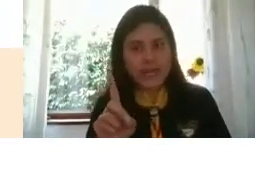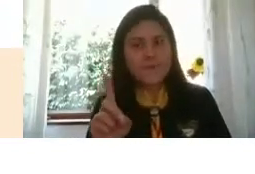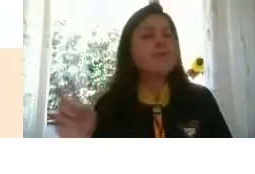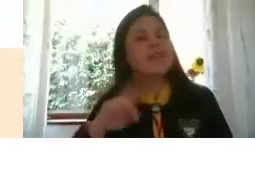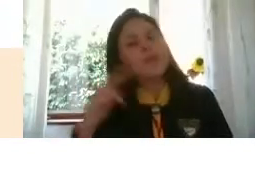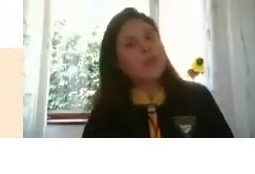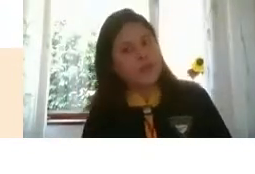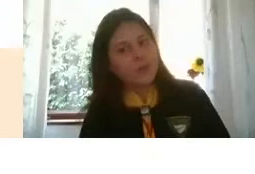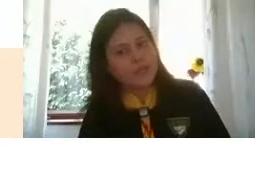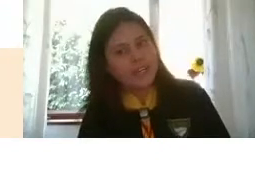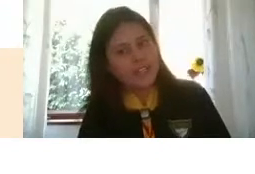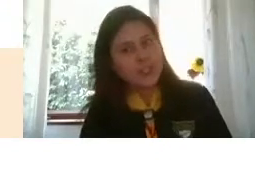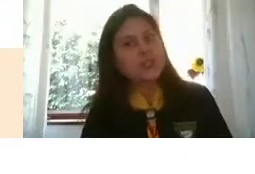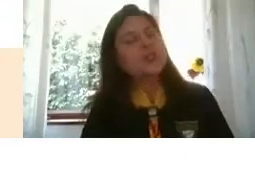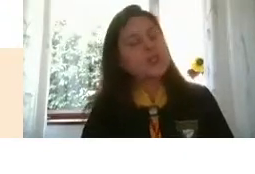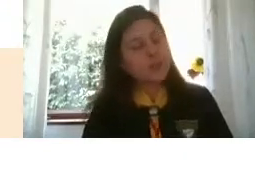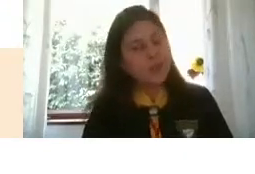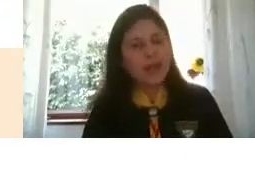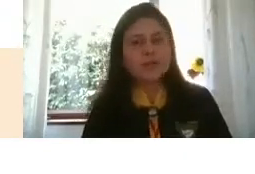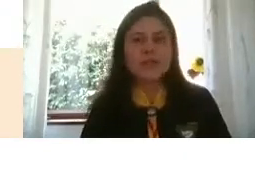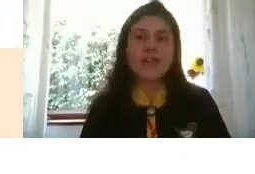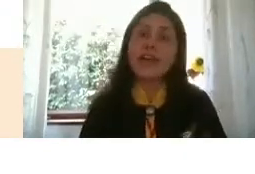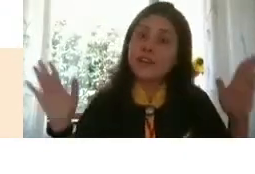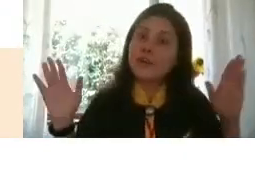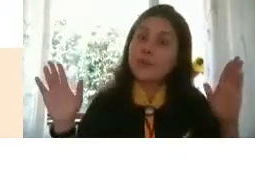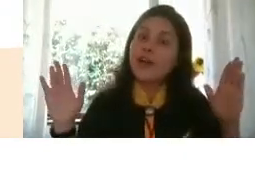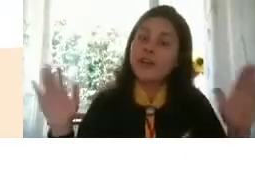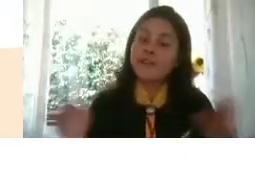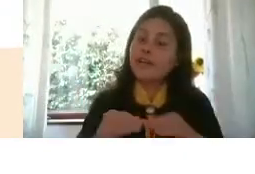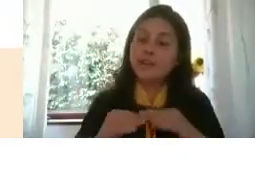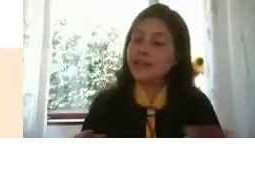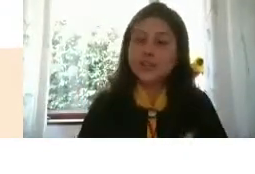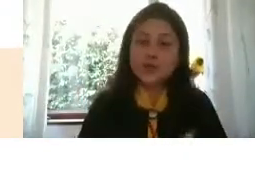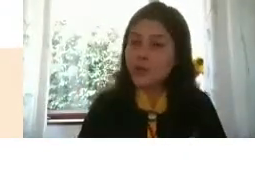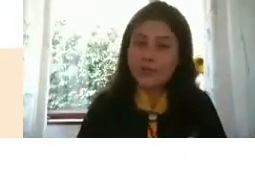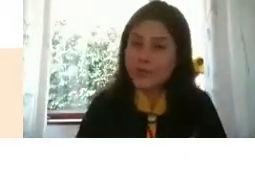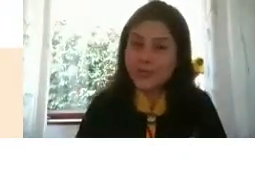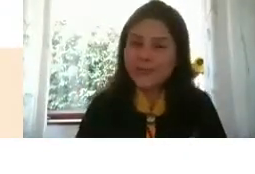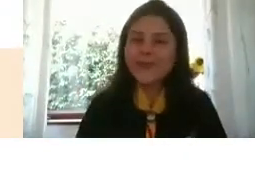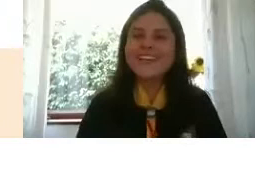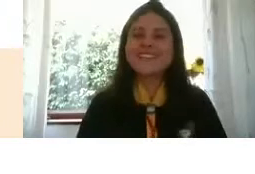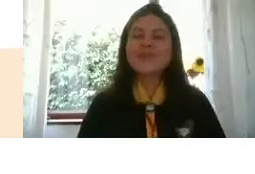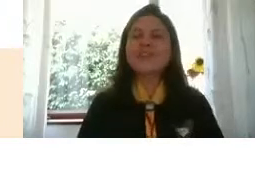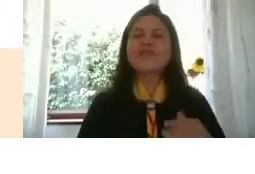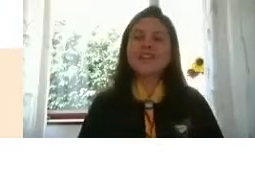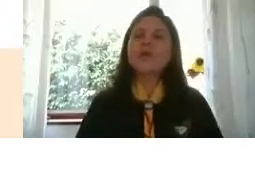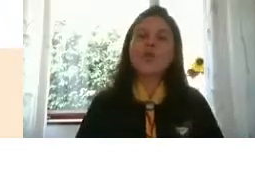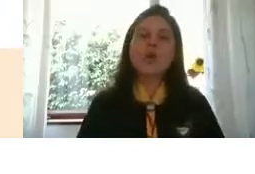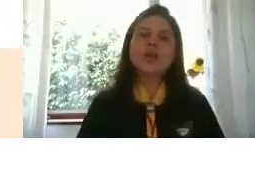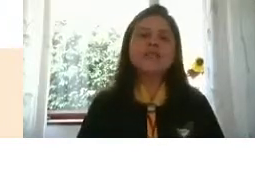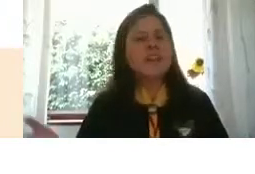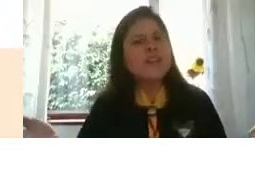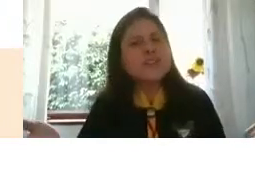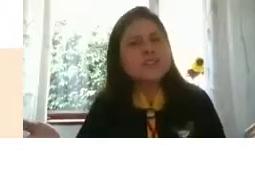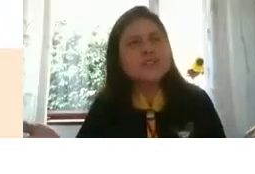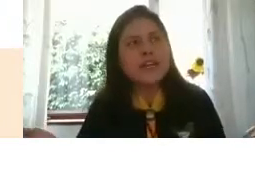today, and the other one I wanna let you to browse. Thankfully, we have a great tool with YouTube, so you can find other words.